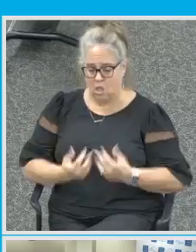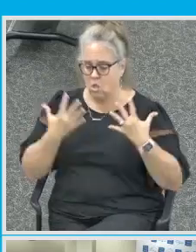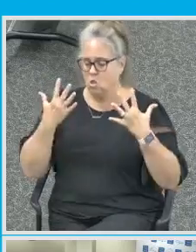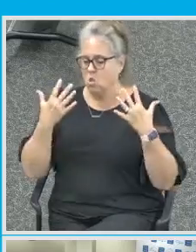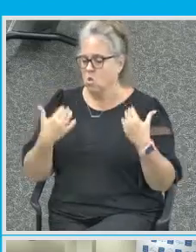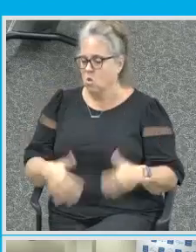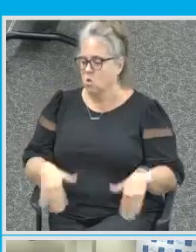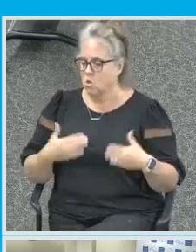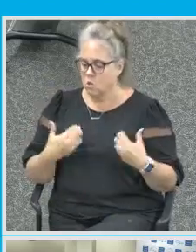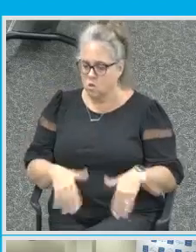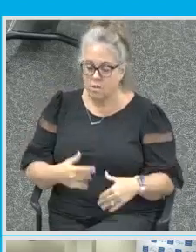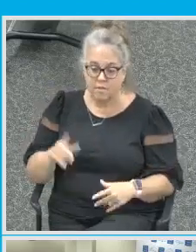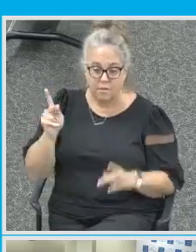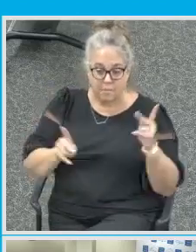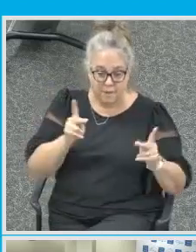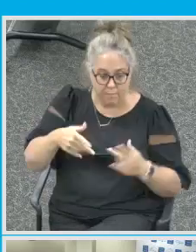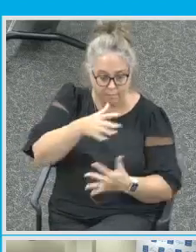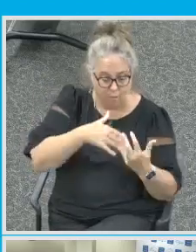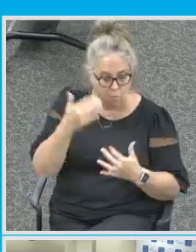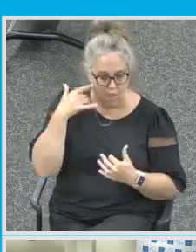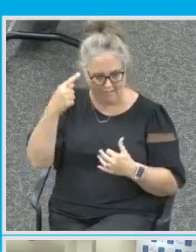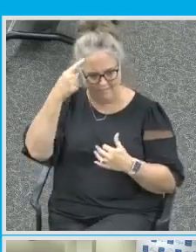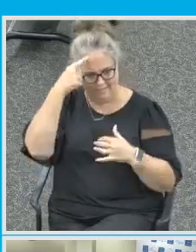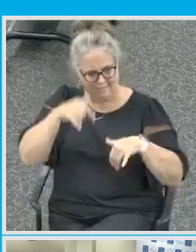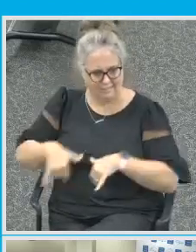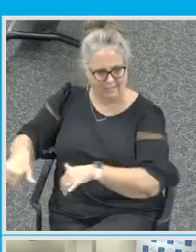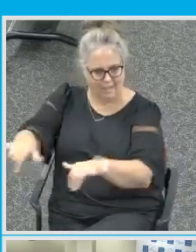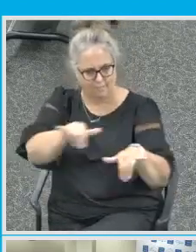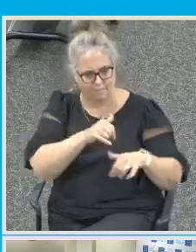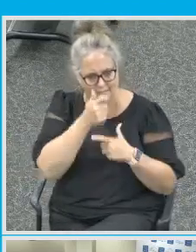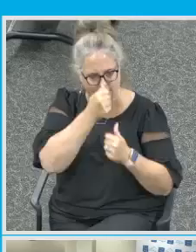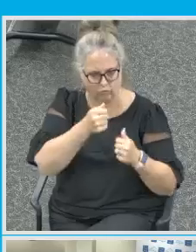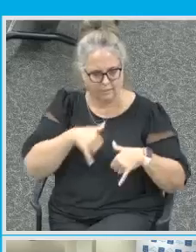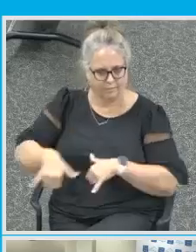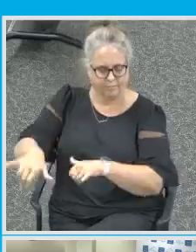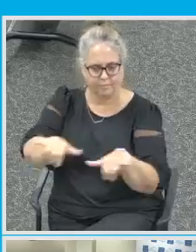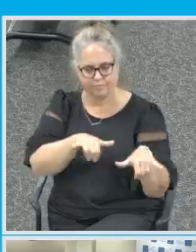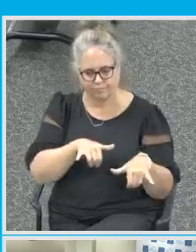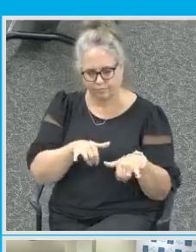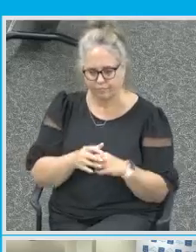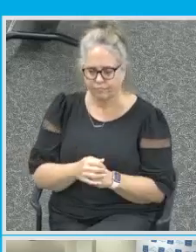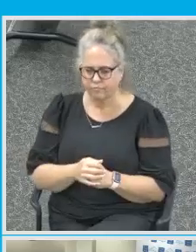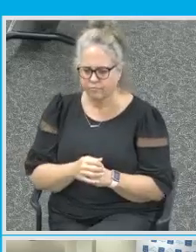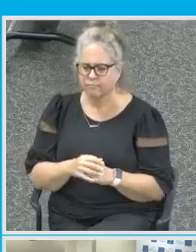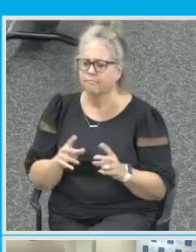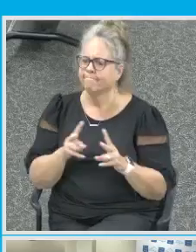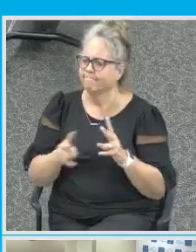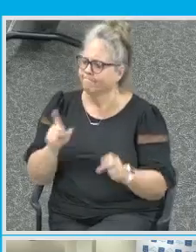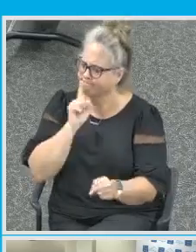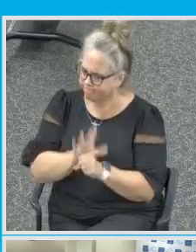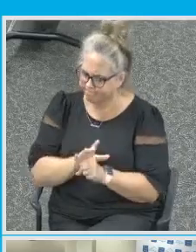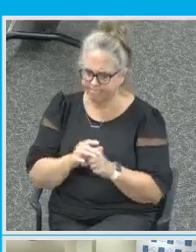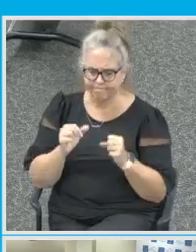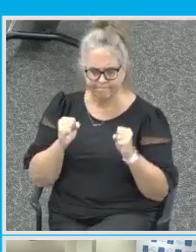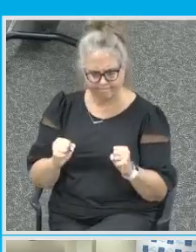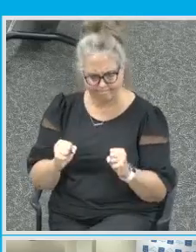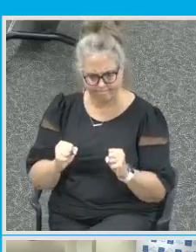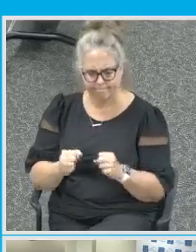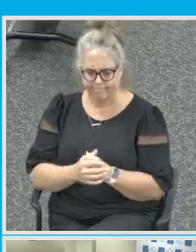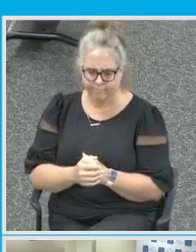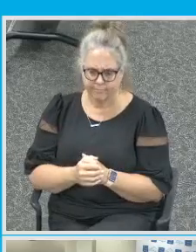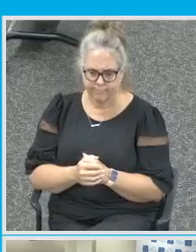mindset. The other thing that it did was it was very confirming. You've heard us say from this position before